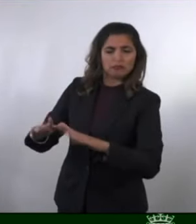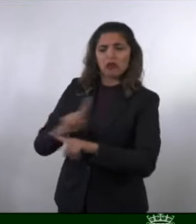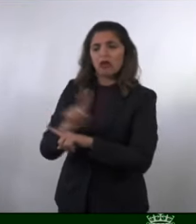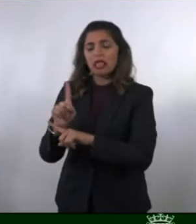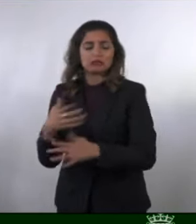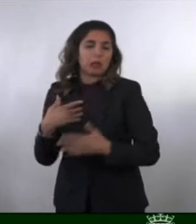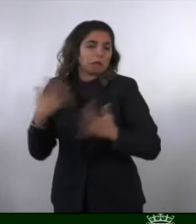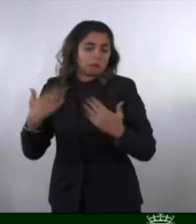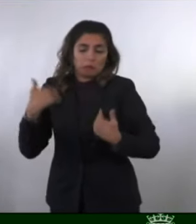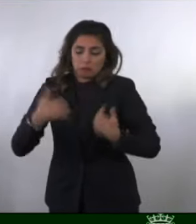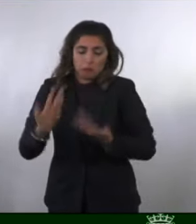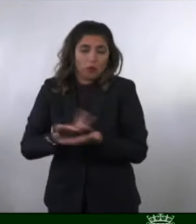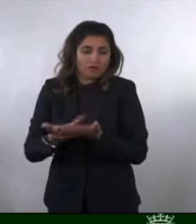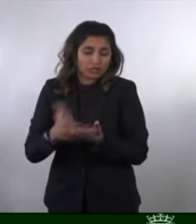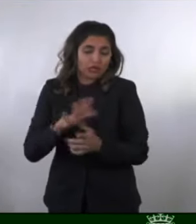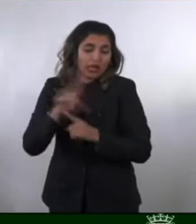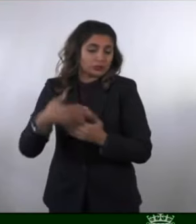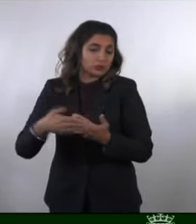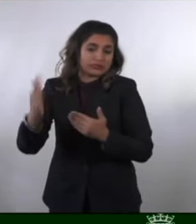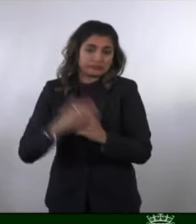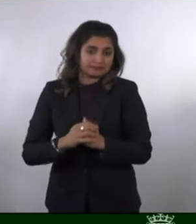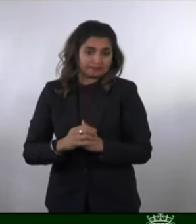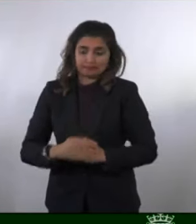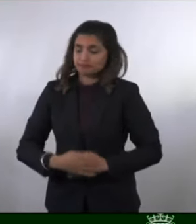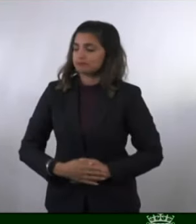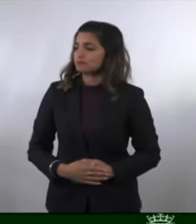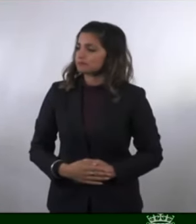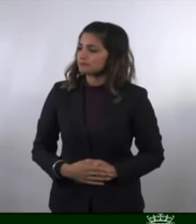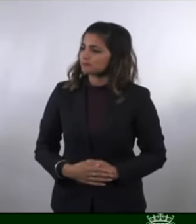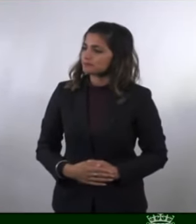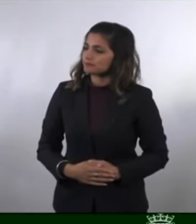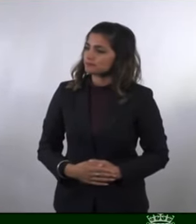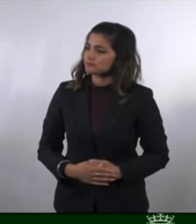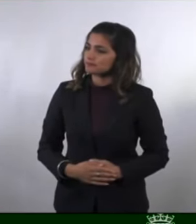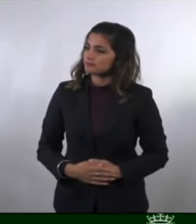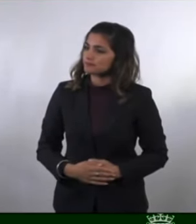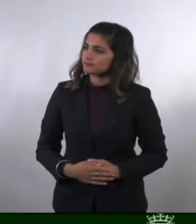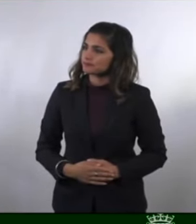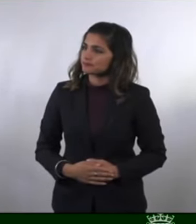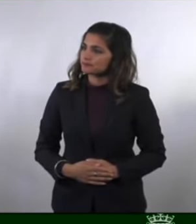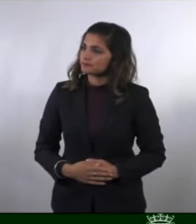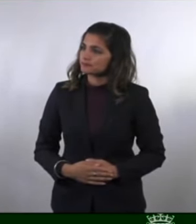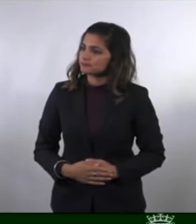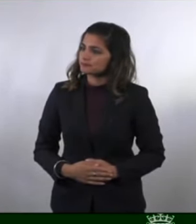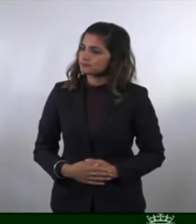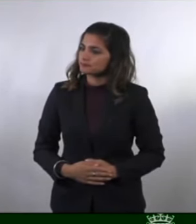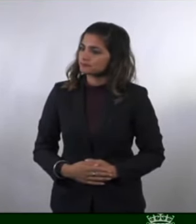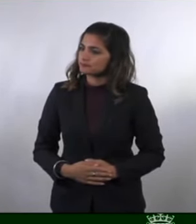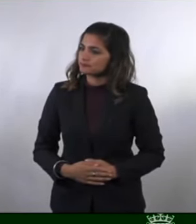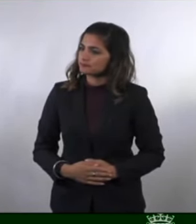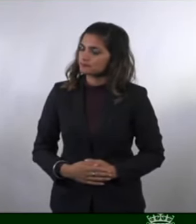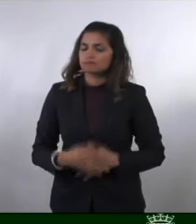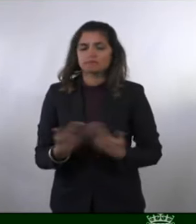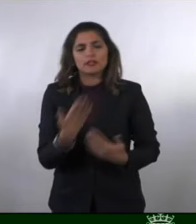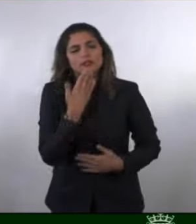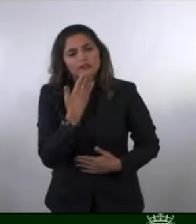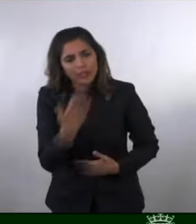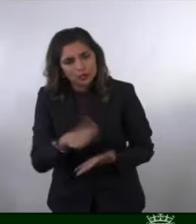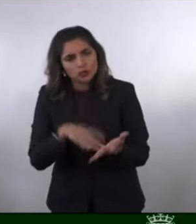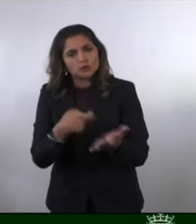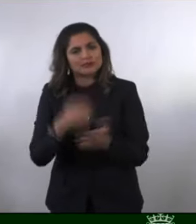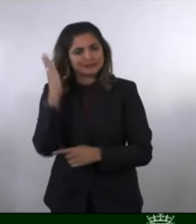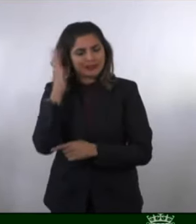him next week. Damien Green. Thank you, Mr. Speaker. After the tremendous news about testing and